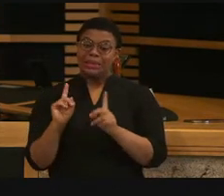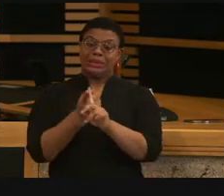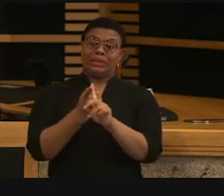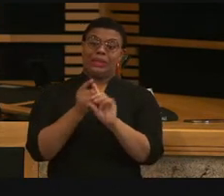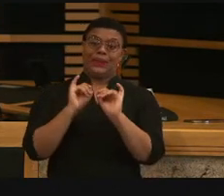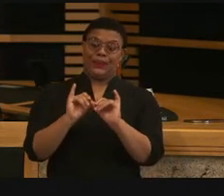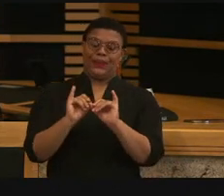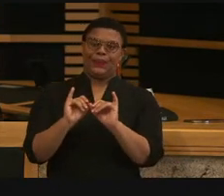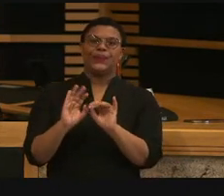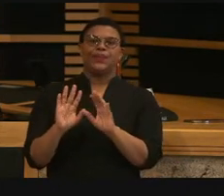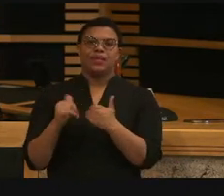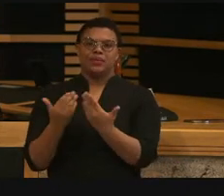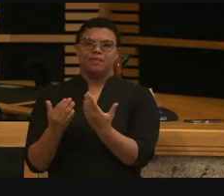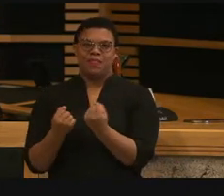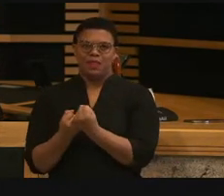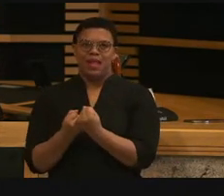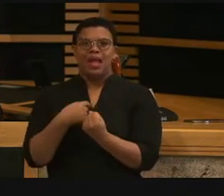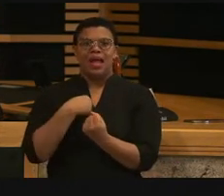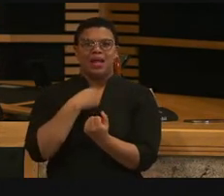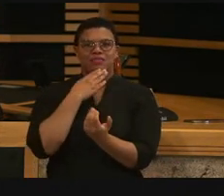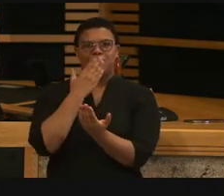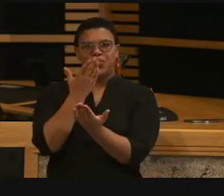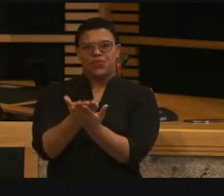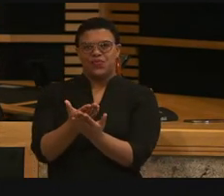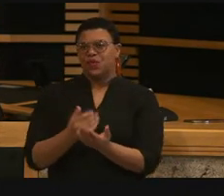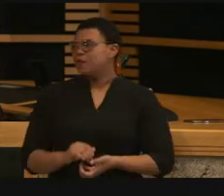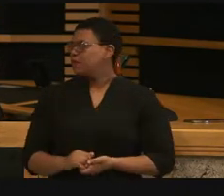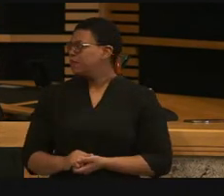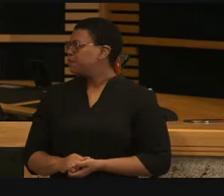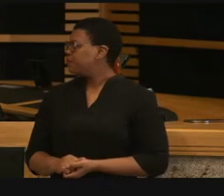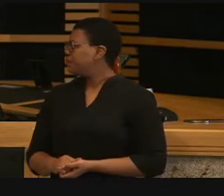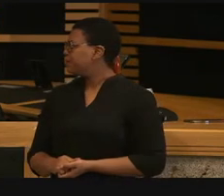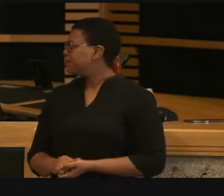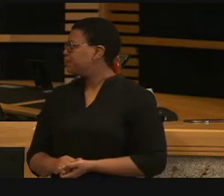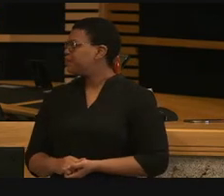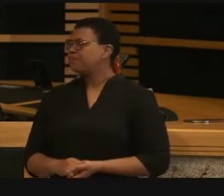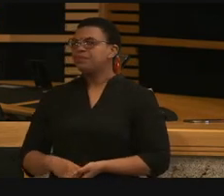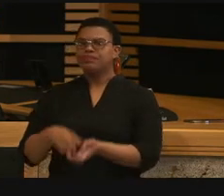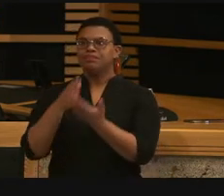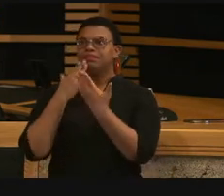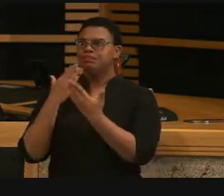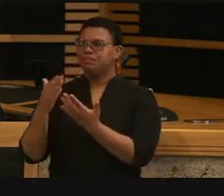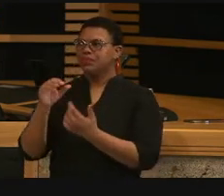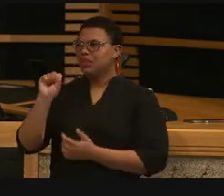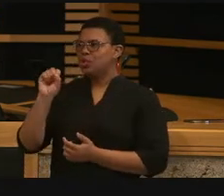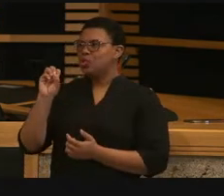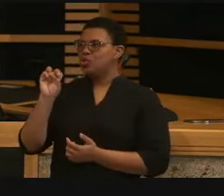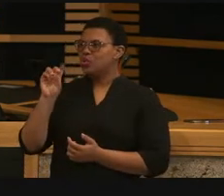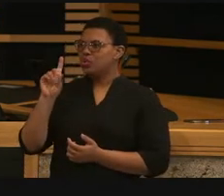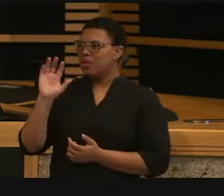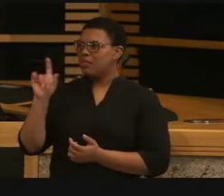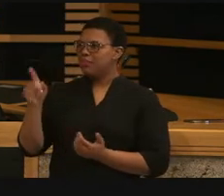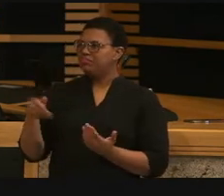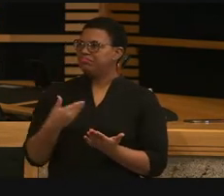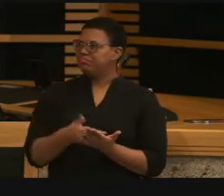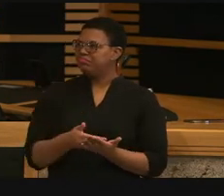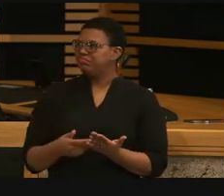Easter period. I so move. Thank you very much, Honorable Sondaba. I put the motion, Honorable